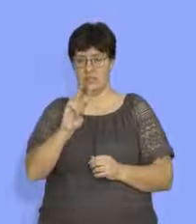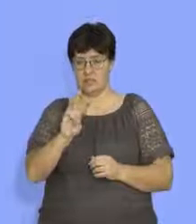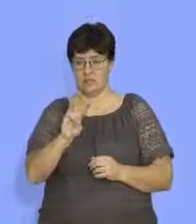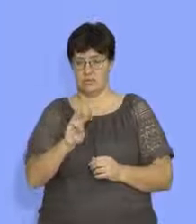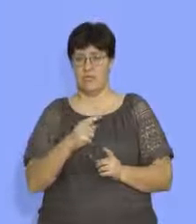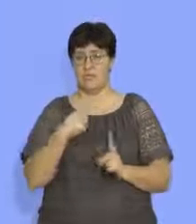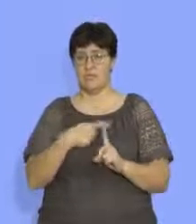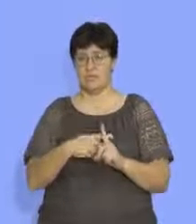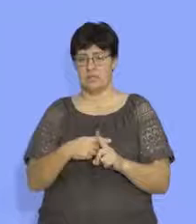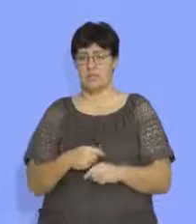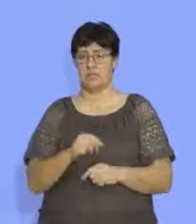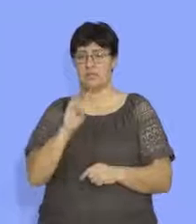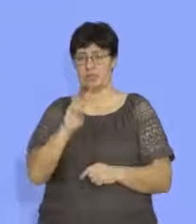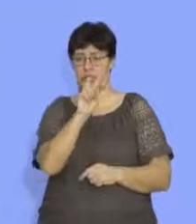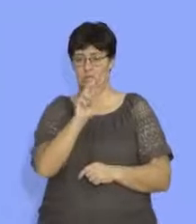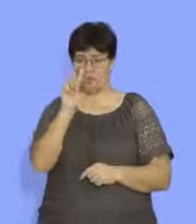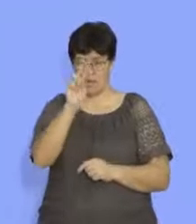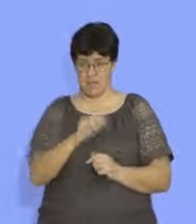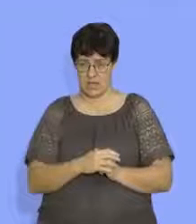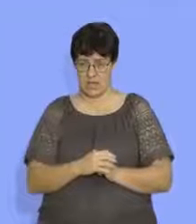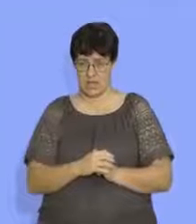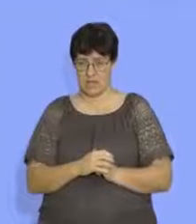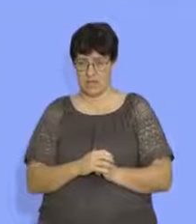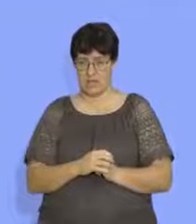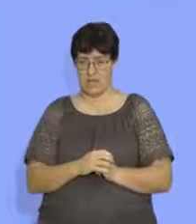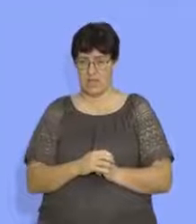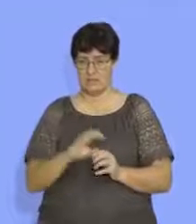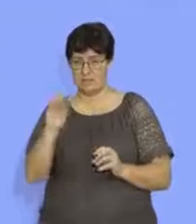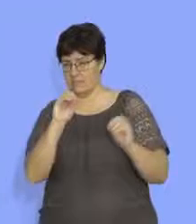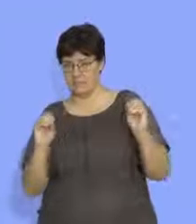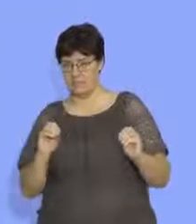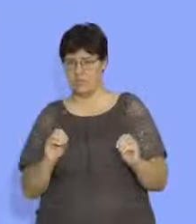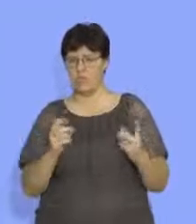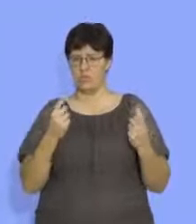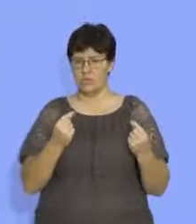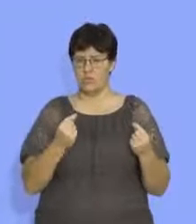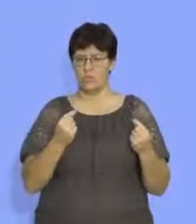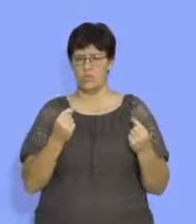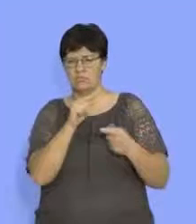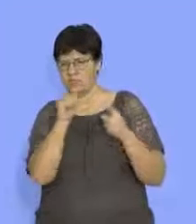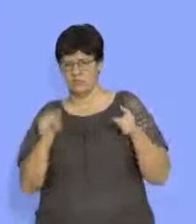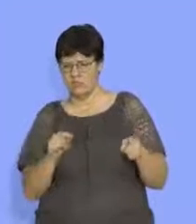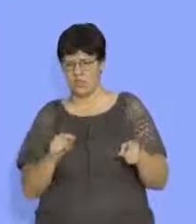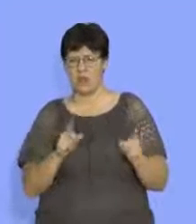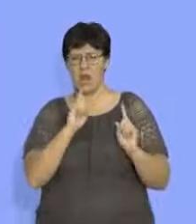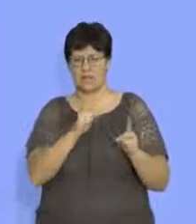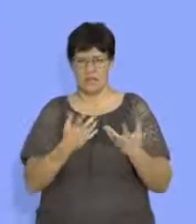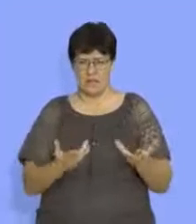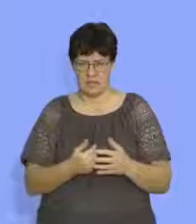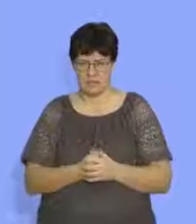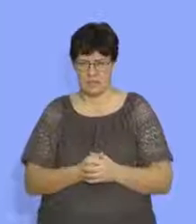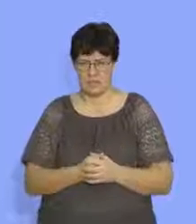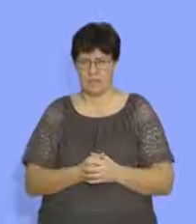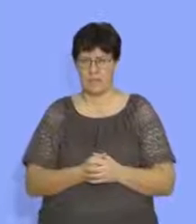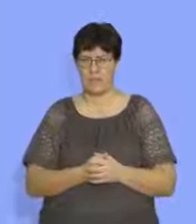50W plus W squared. I'm just foiling out, guys. I'm not really doing anything that you are not familiar